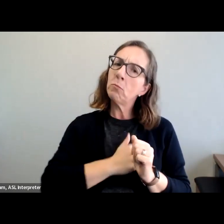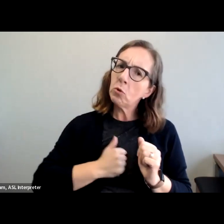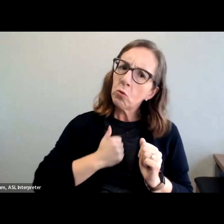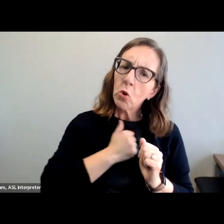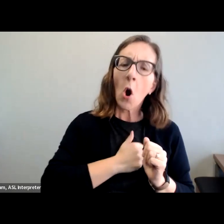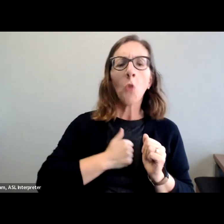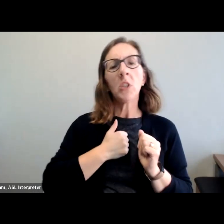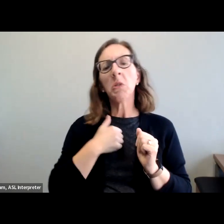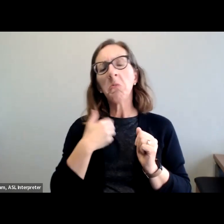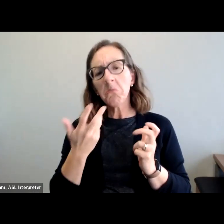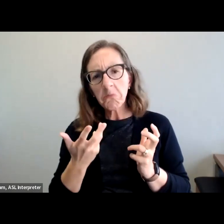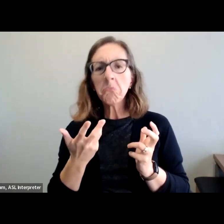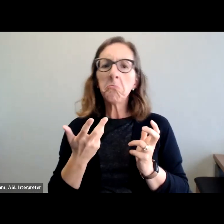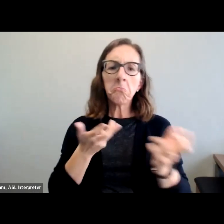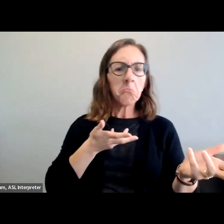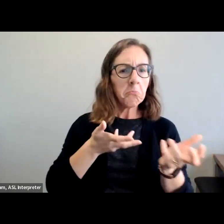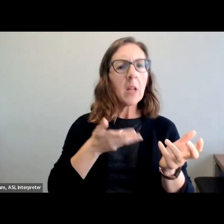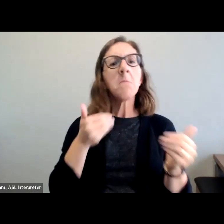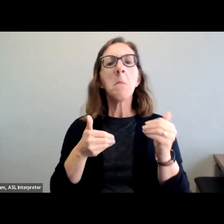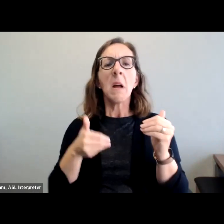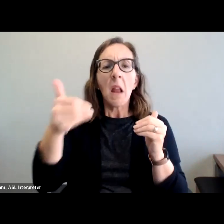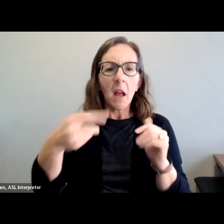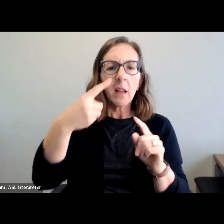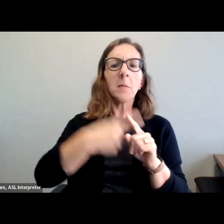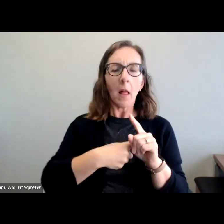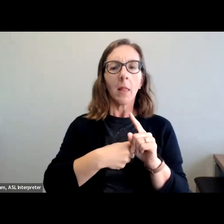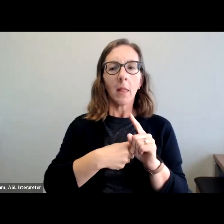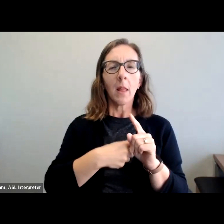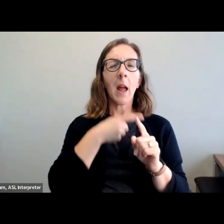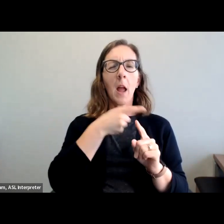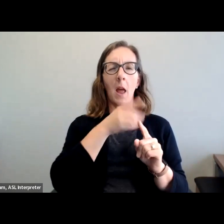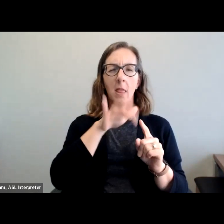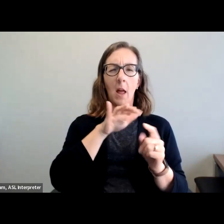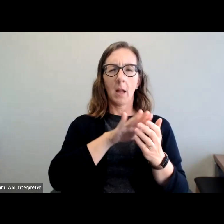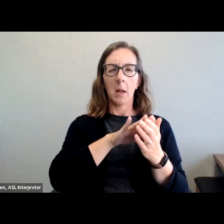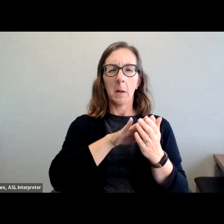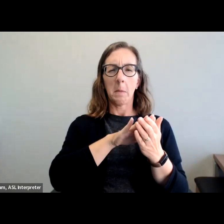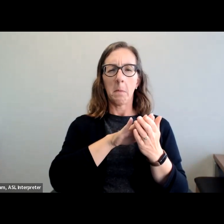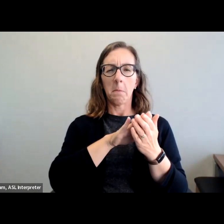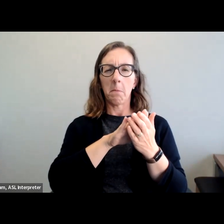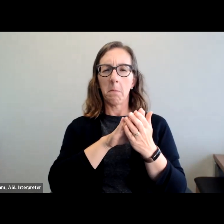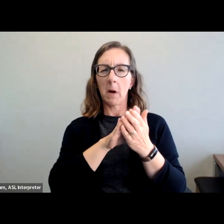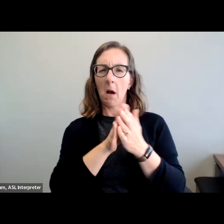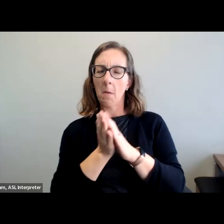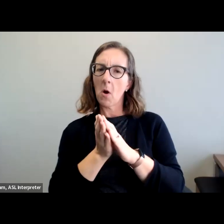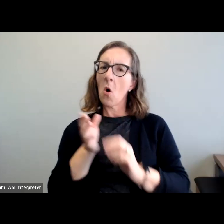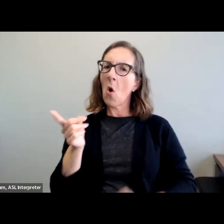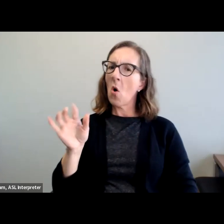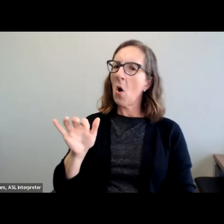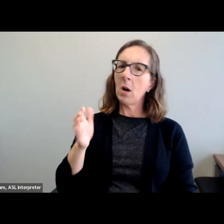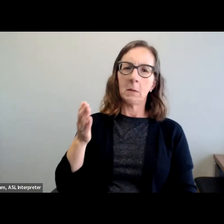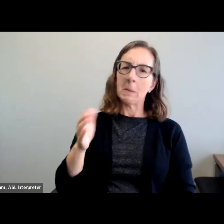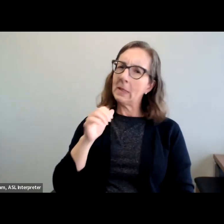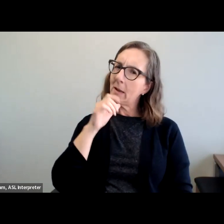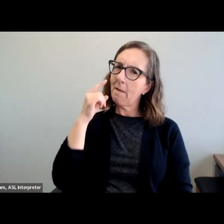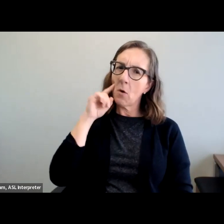sorry, maybe next month. And it morphed into, maybe this wasn't meant to